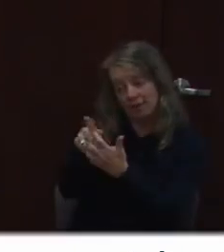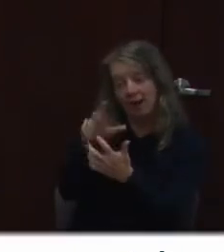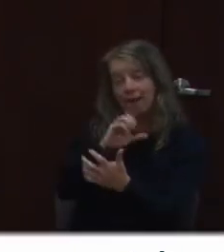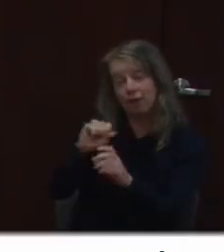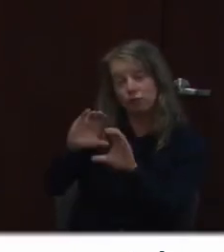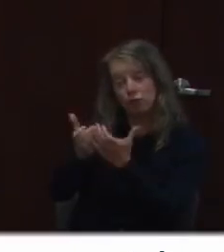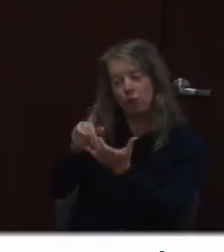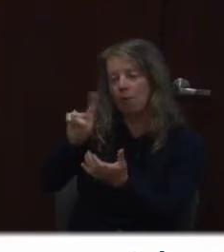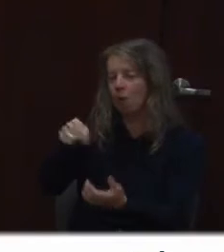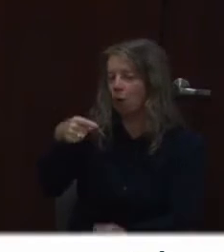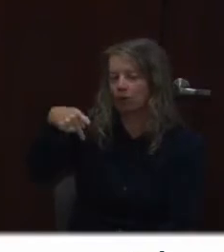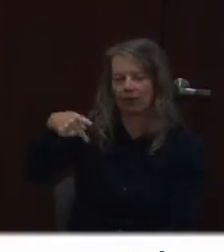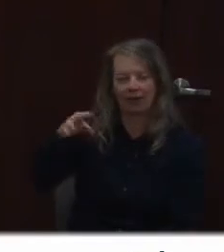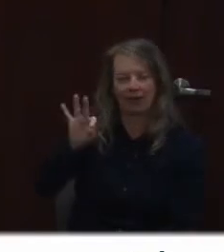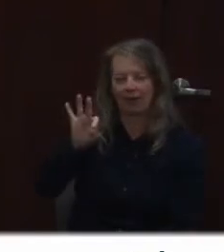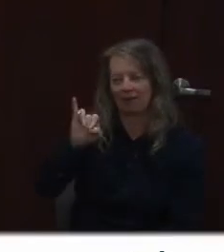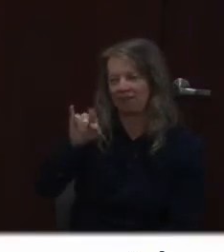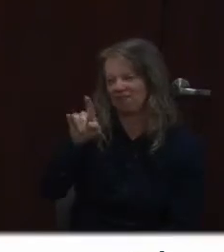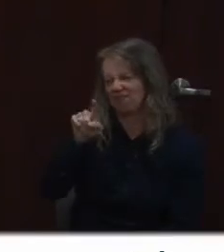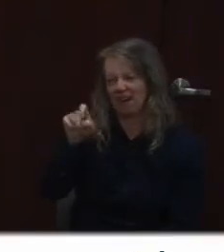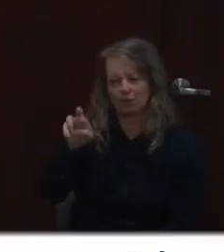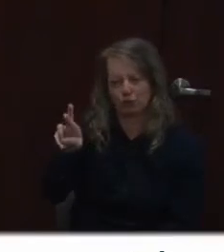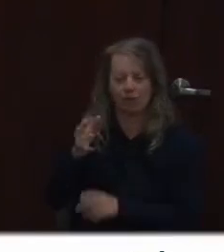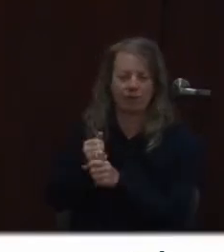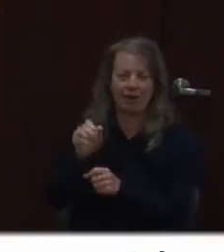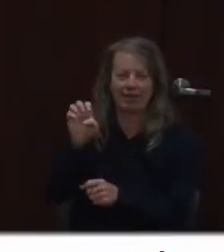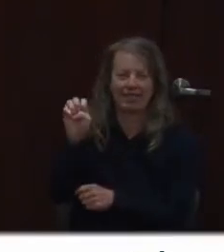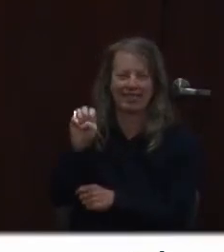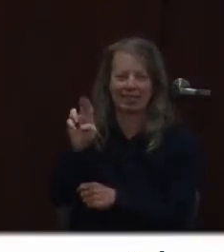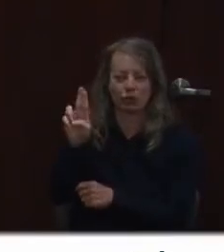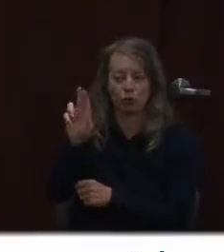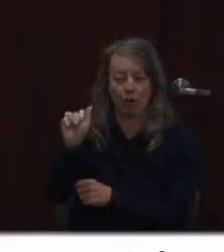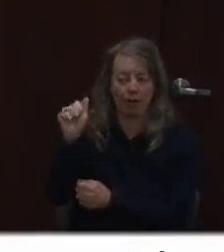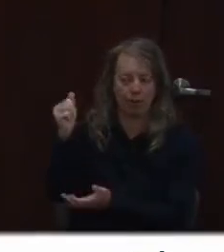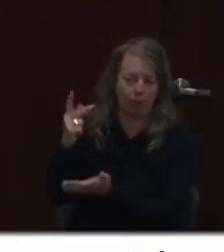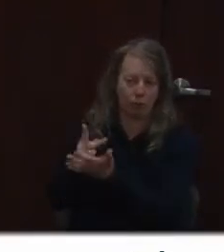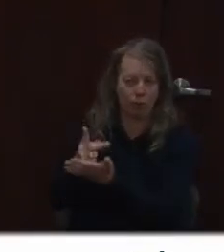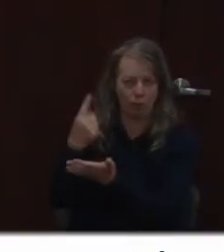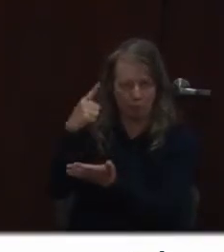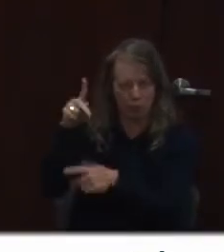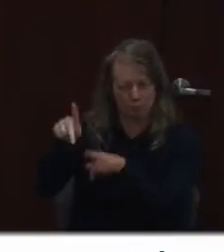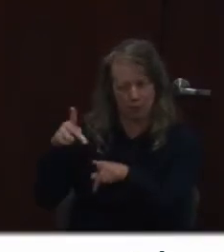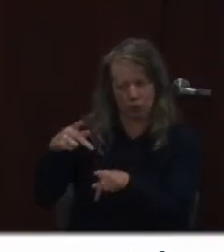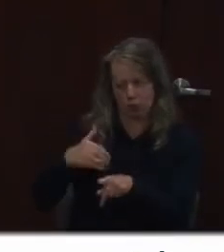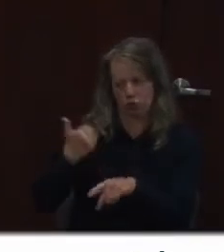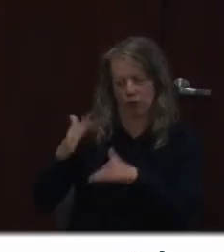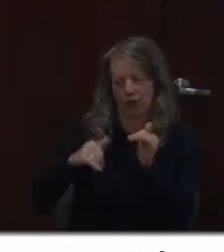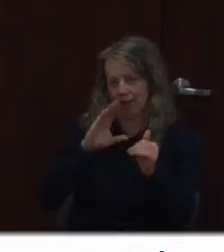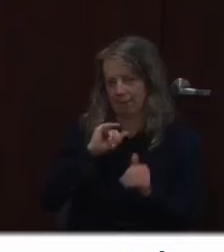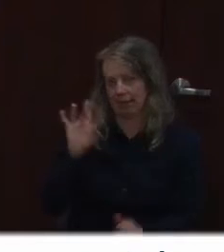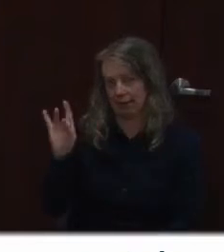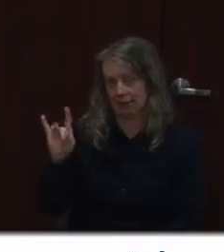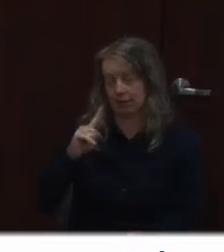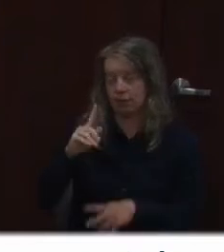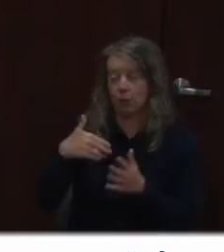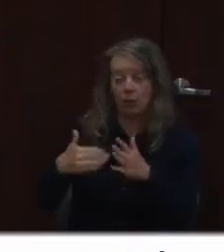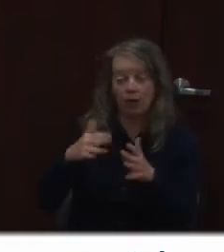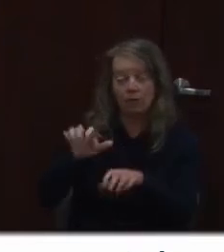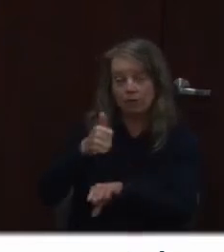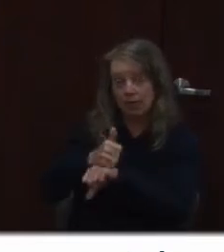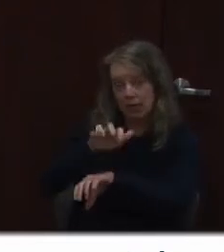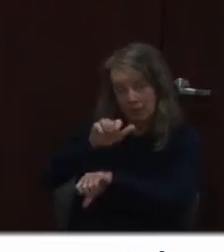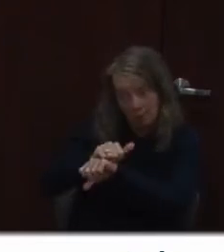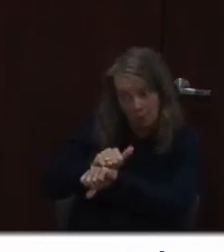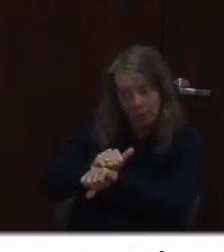at this point that has received EUA for those who are less than 18. And so when you're making your appointment, be sure